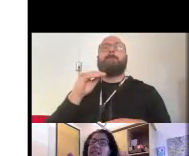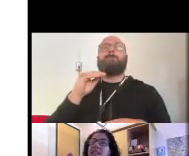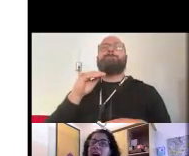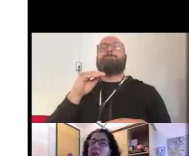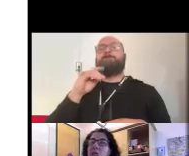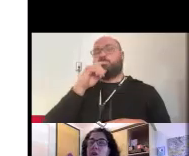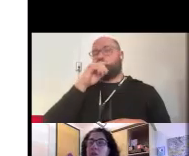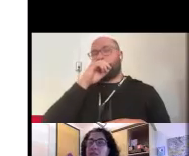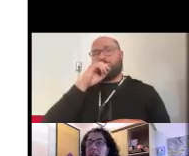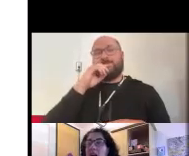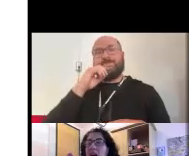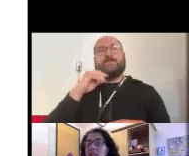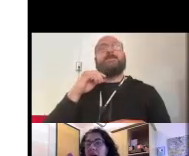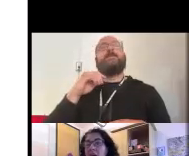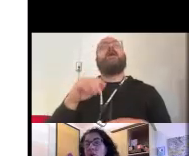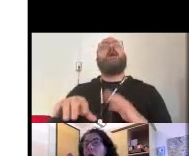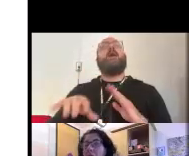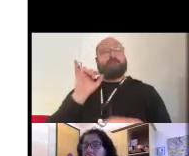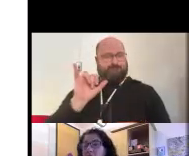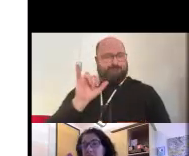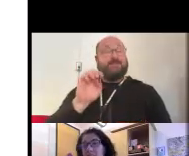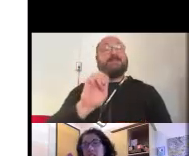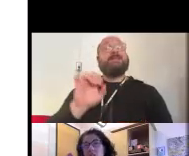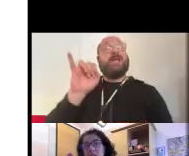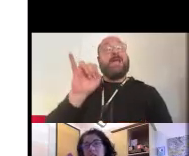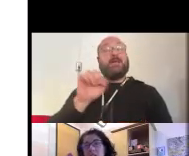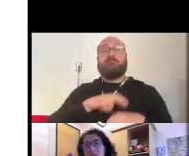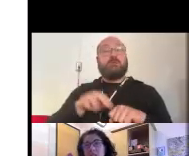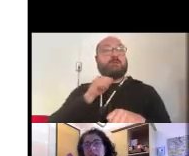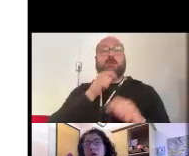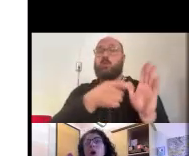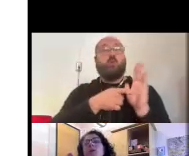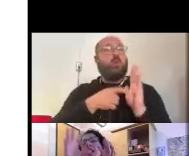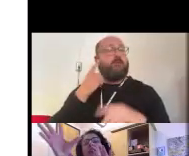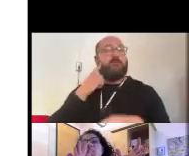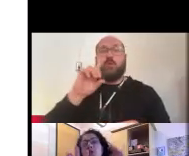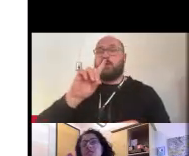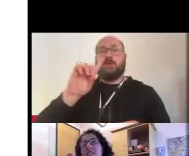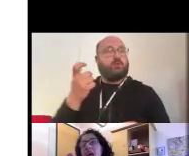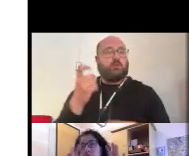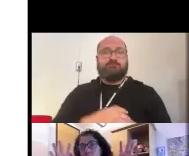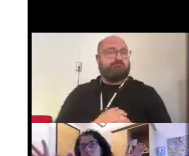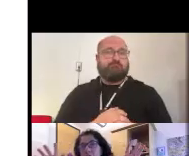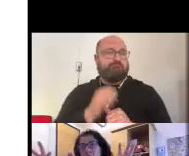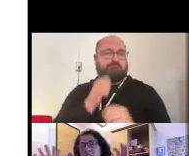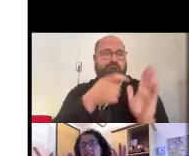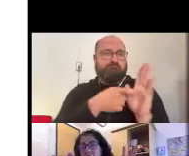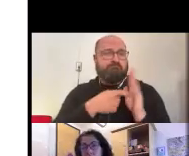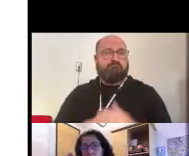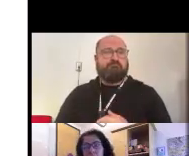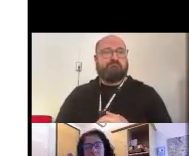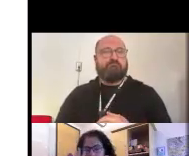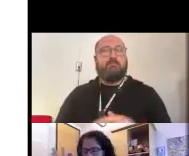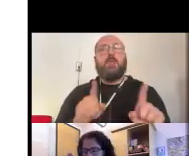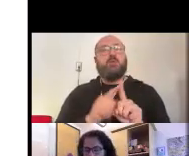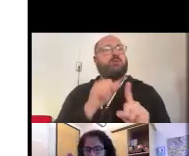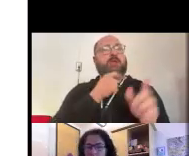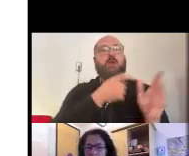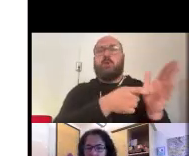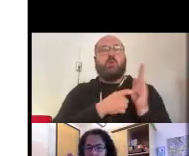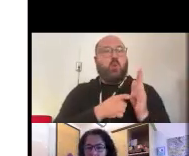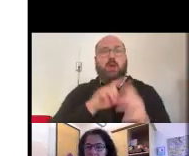We found that EI referral is not required for diagnosis, or EI referral does not require a diagnosis,